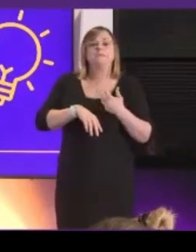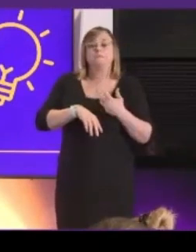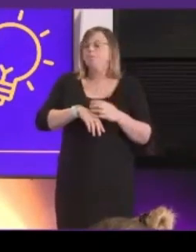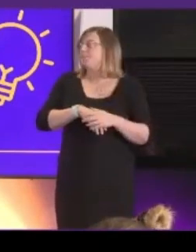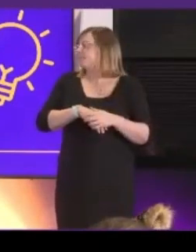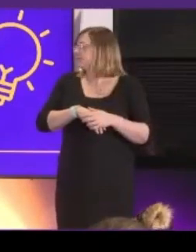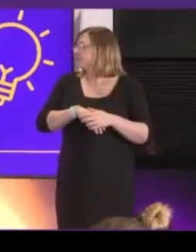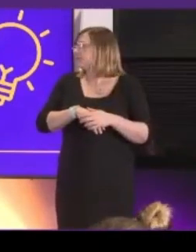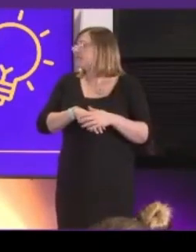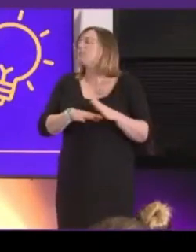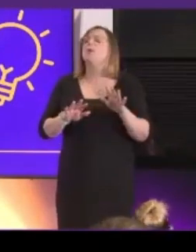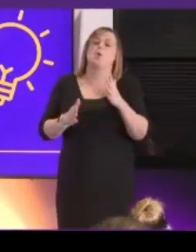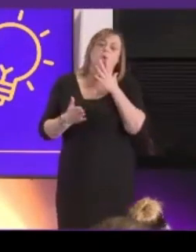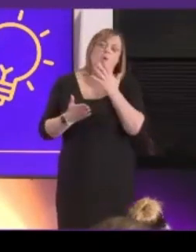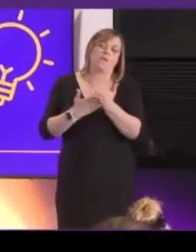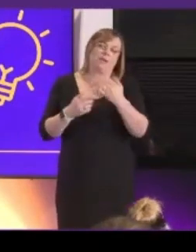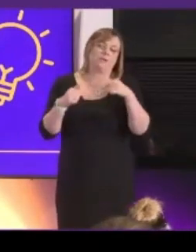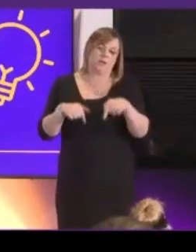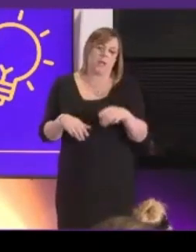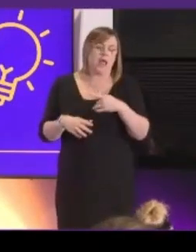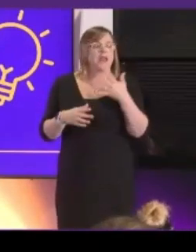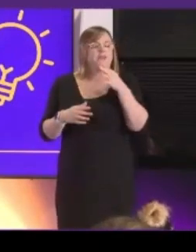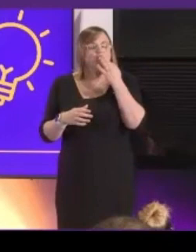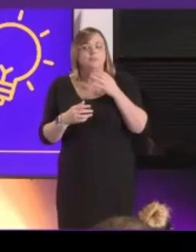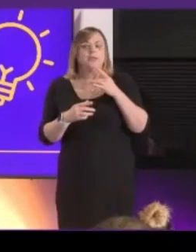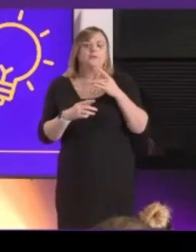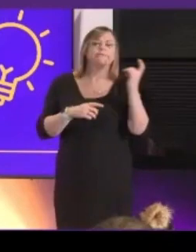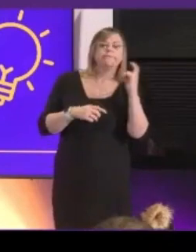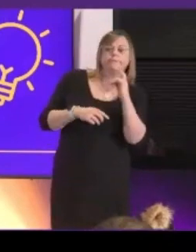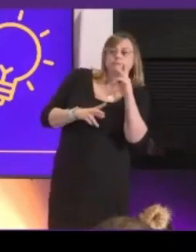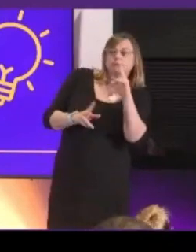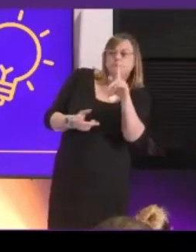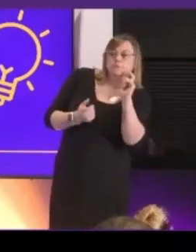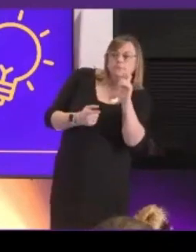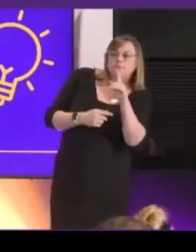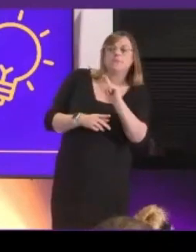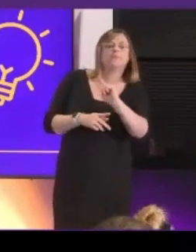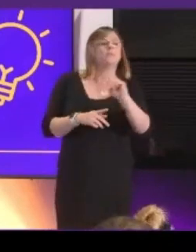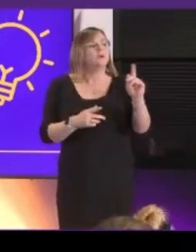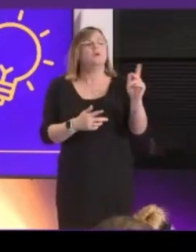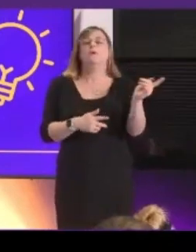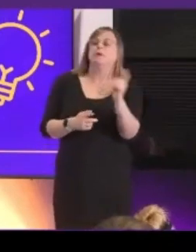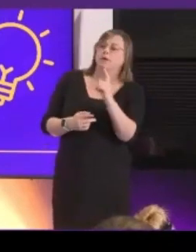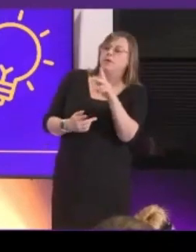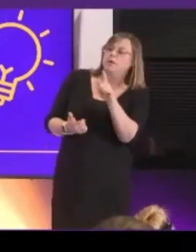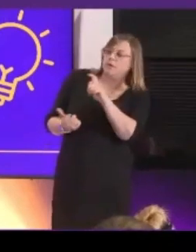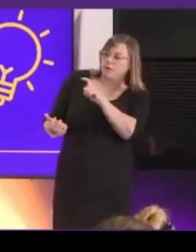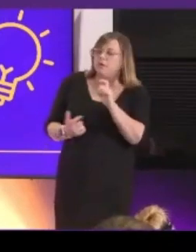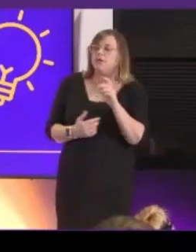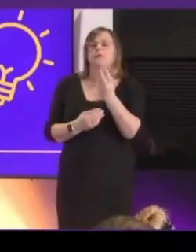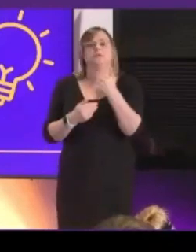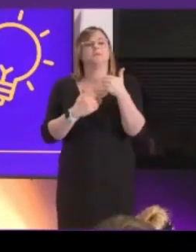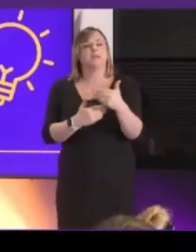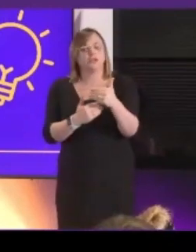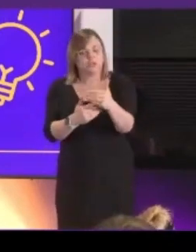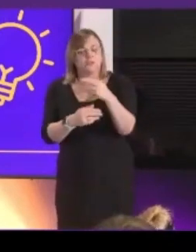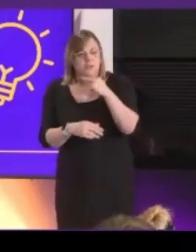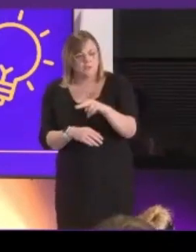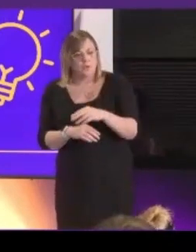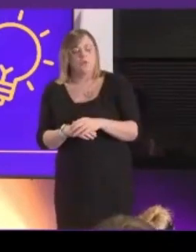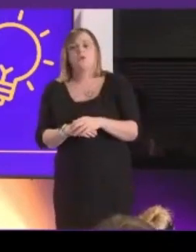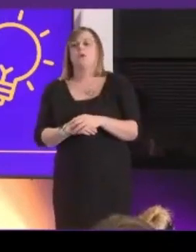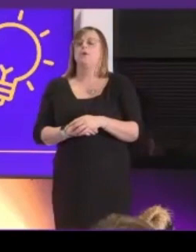Look, fantastic to be here, and as ever, just been dipping in and out of some fantastic sessions. And I speak always with